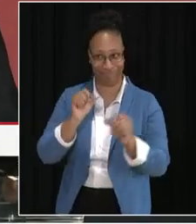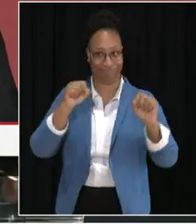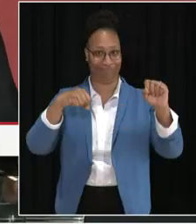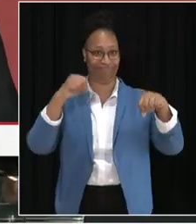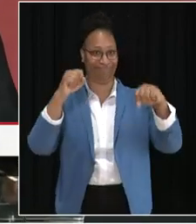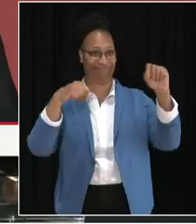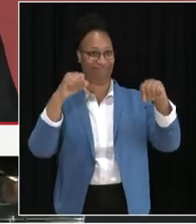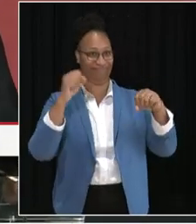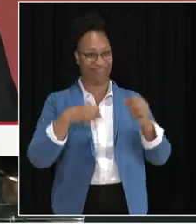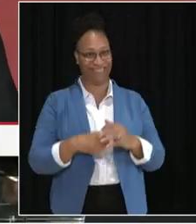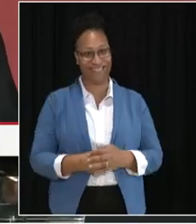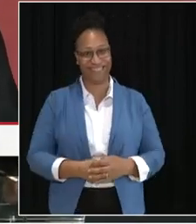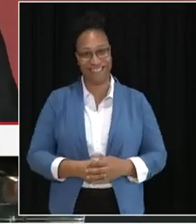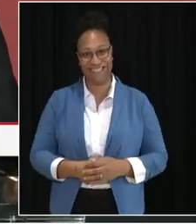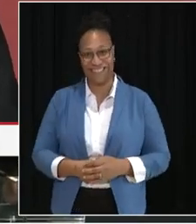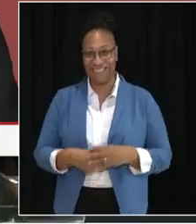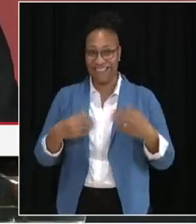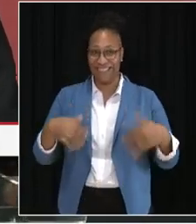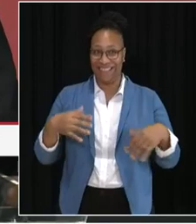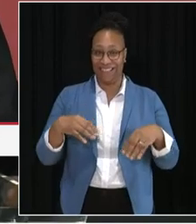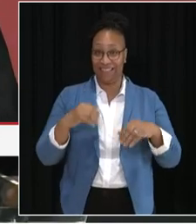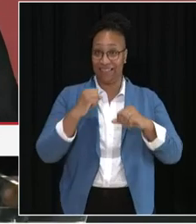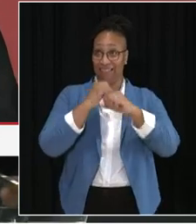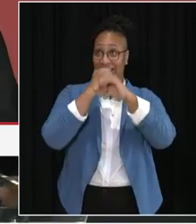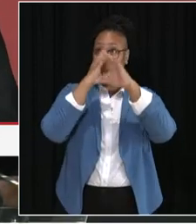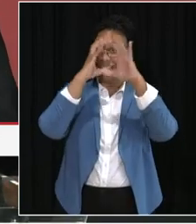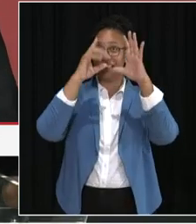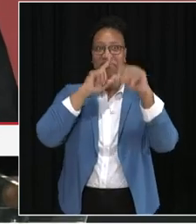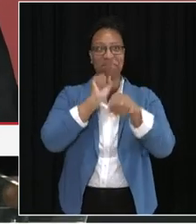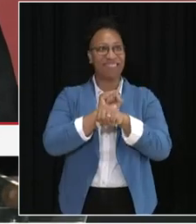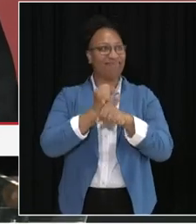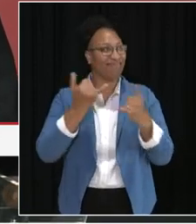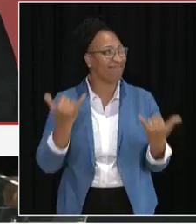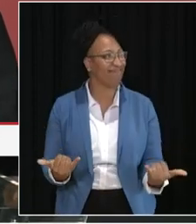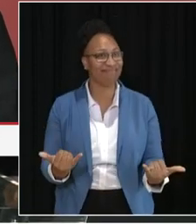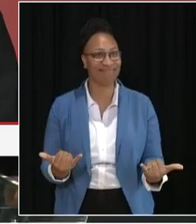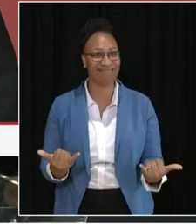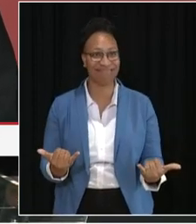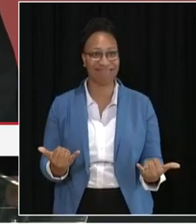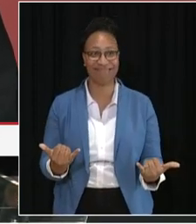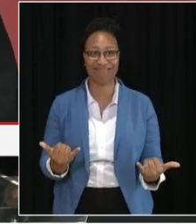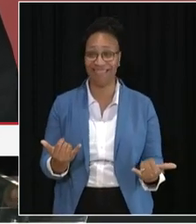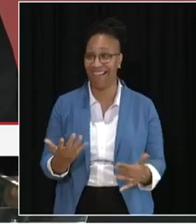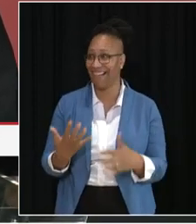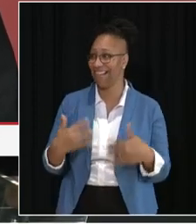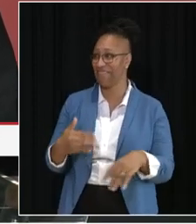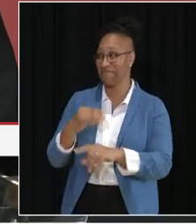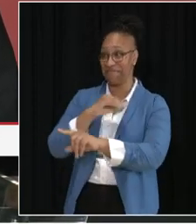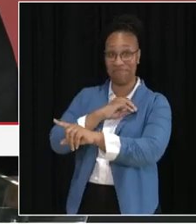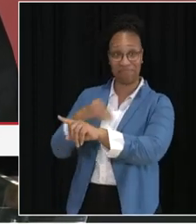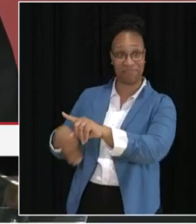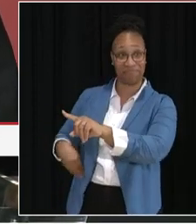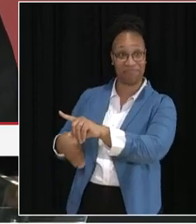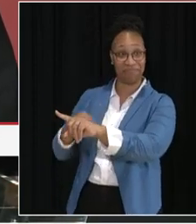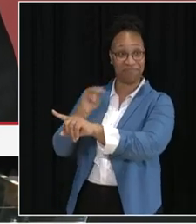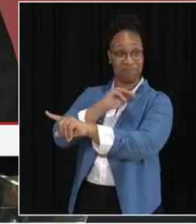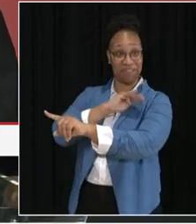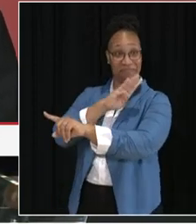right? For those who don't know, first I want to thank Mayor Bowser. I want to thank Deputy Mayor Kine,